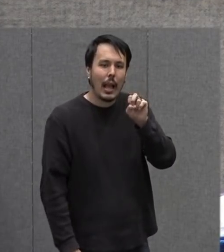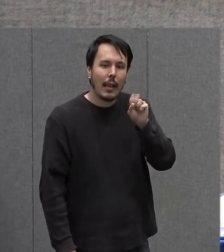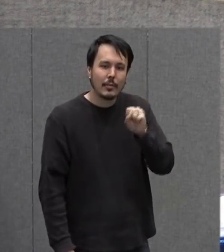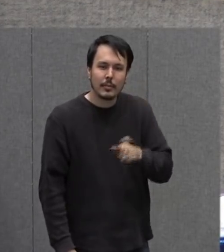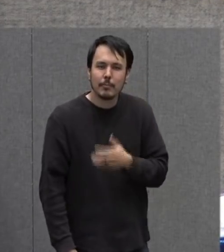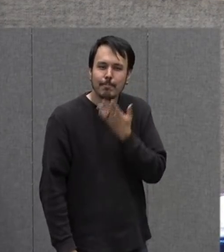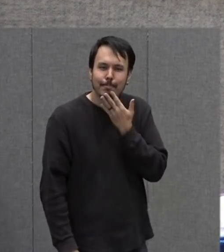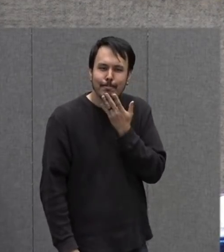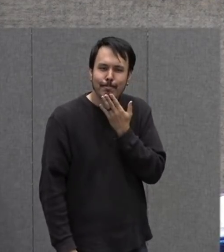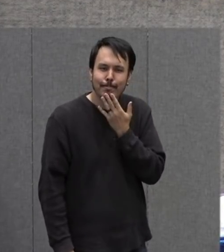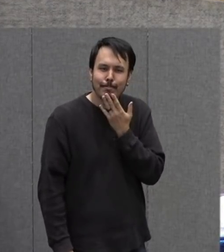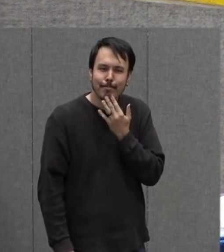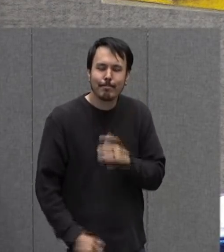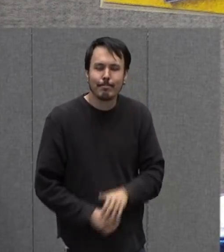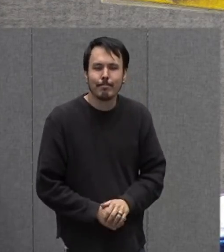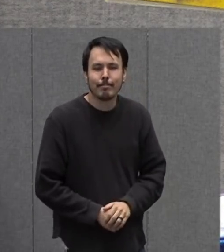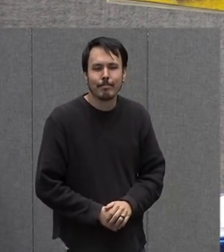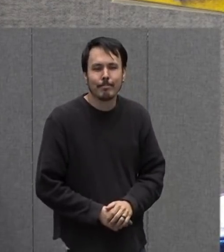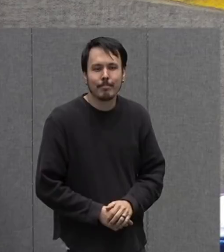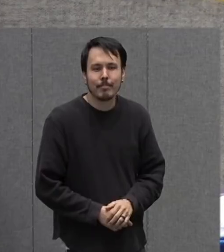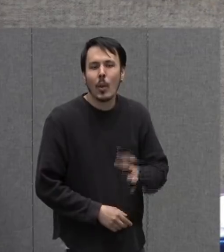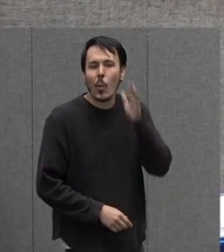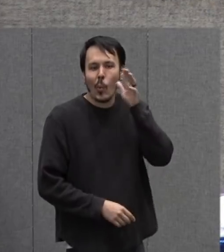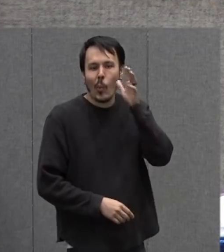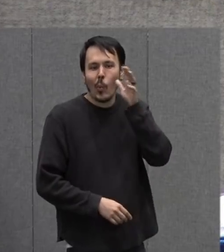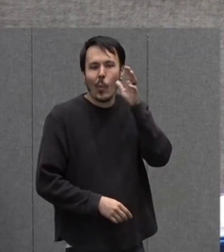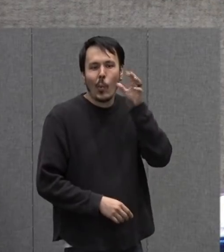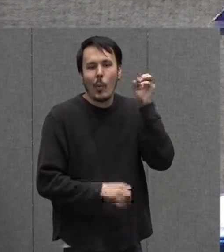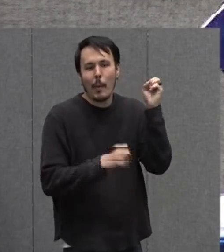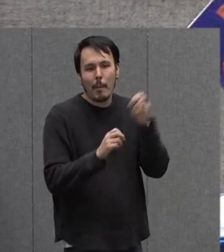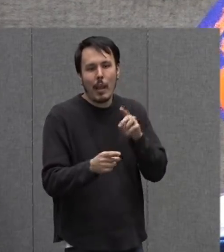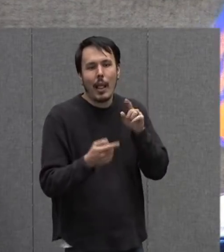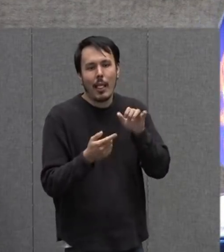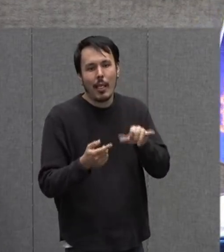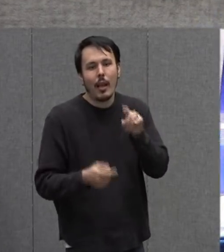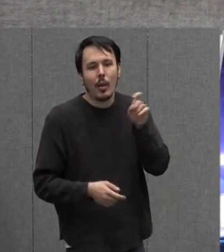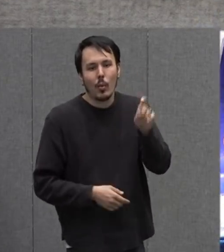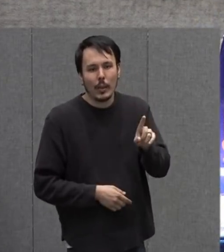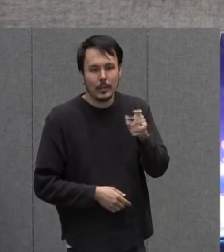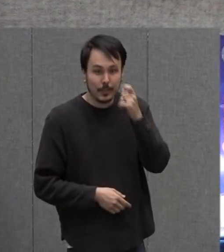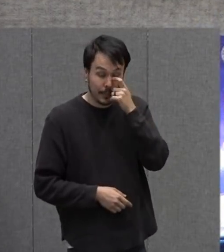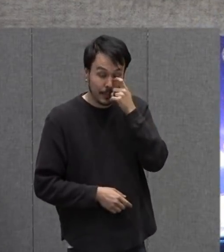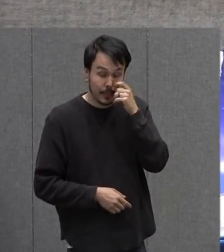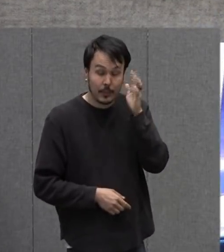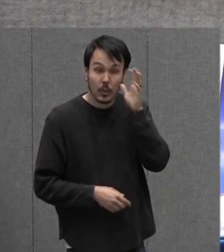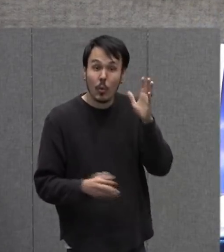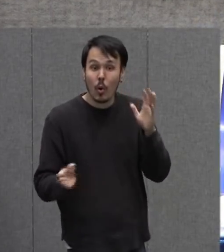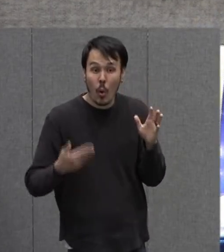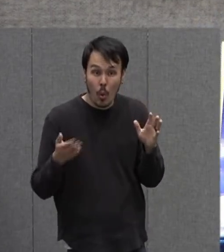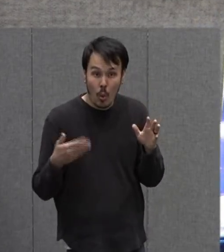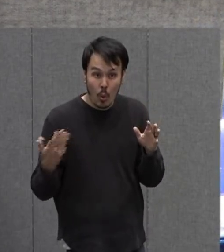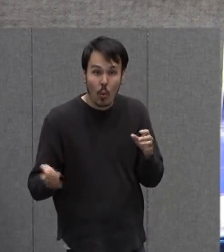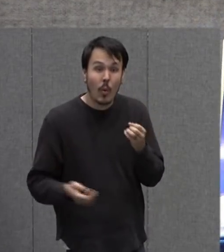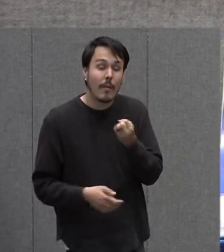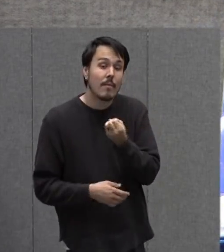That might be a tricky one. We'll come back to that one. We're going to go through a couple of the